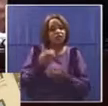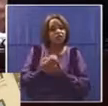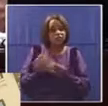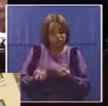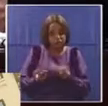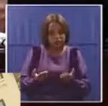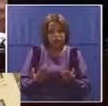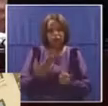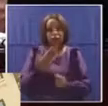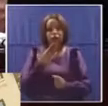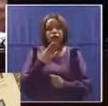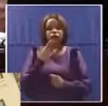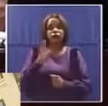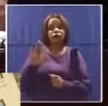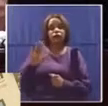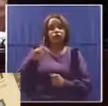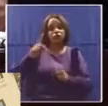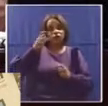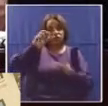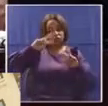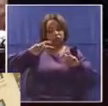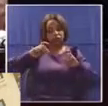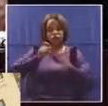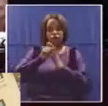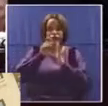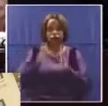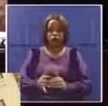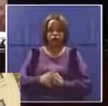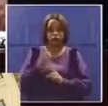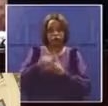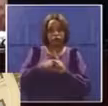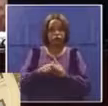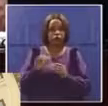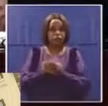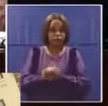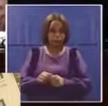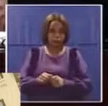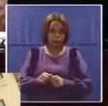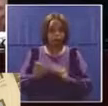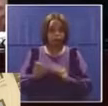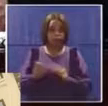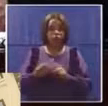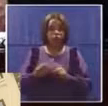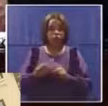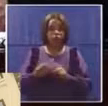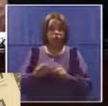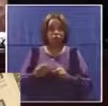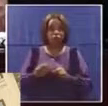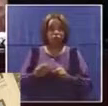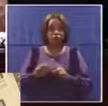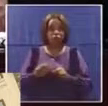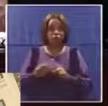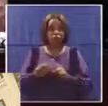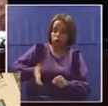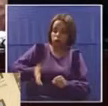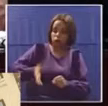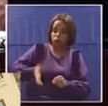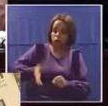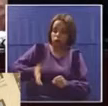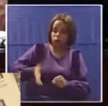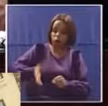ground-up journalists. Judge Cameron had warned that this will be a catastrophe for the whole administration of